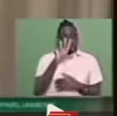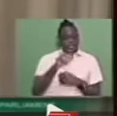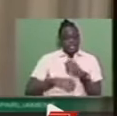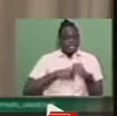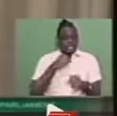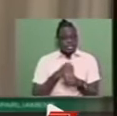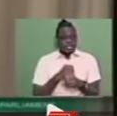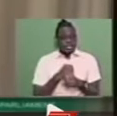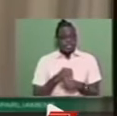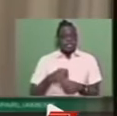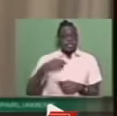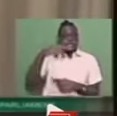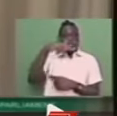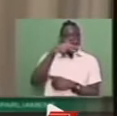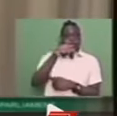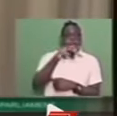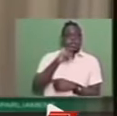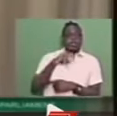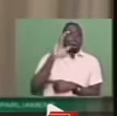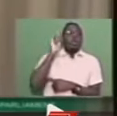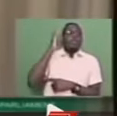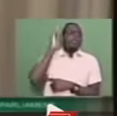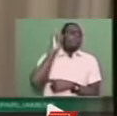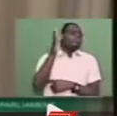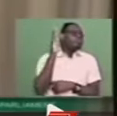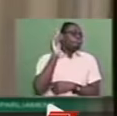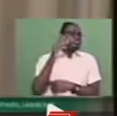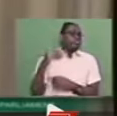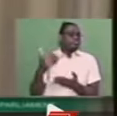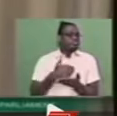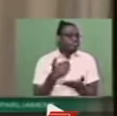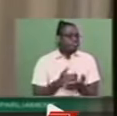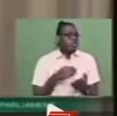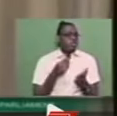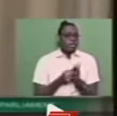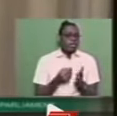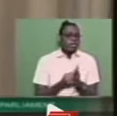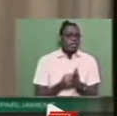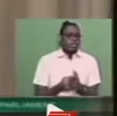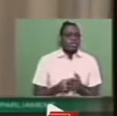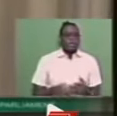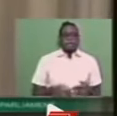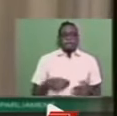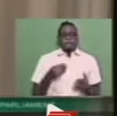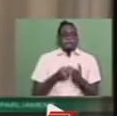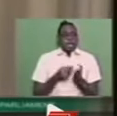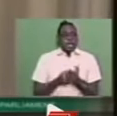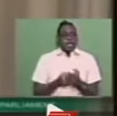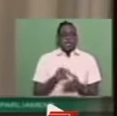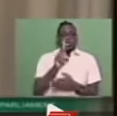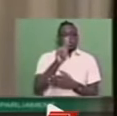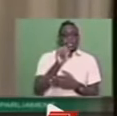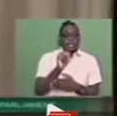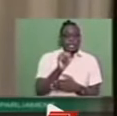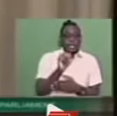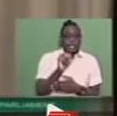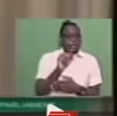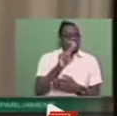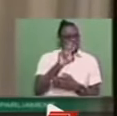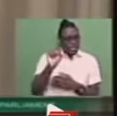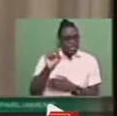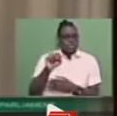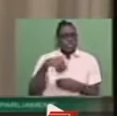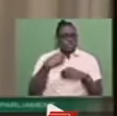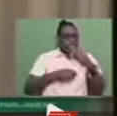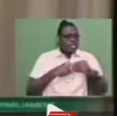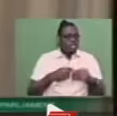growth, attract foreign direct investment, and address the forex issue crisis or deal with rising poverty.